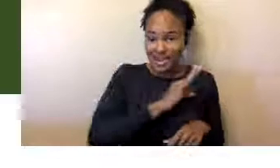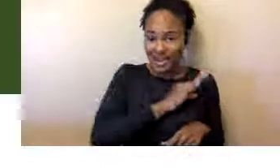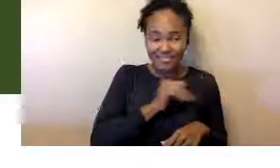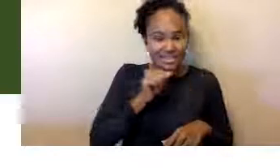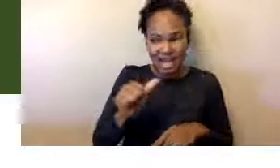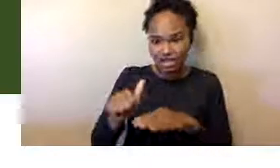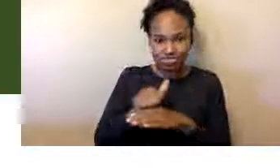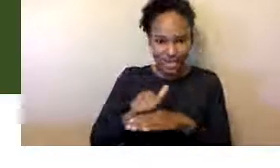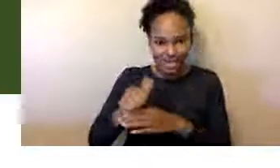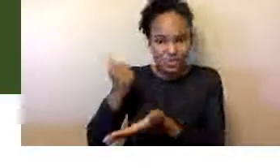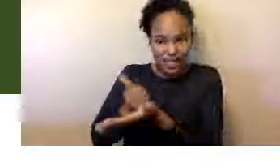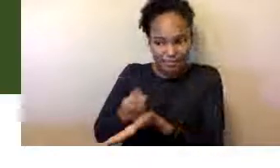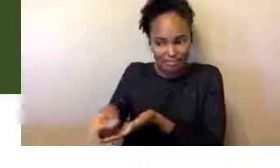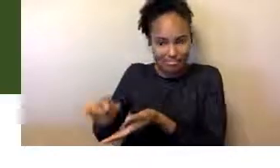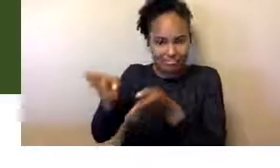an individual.